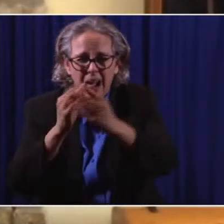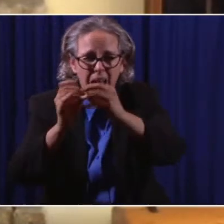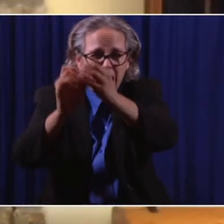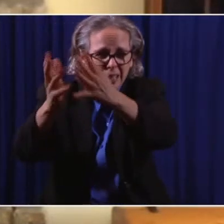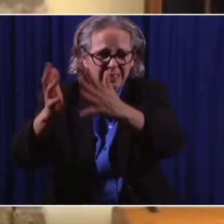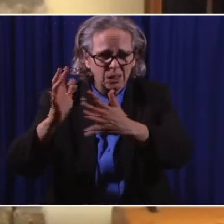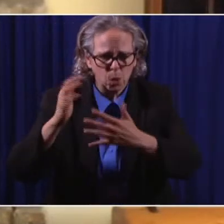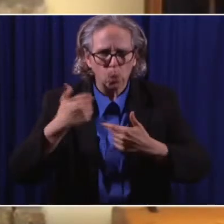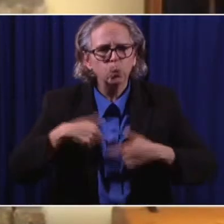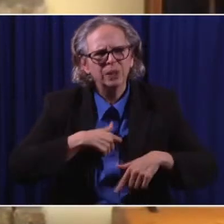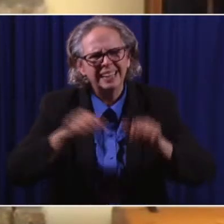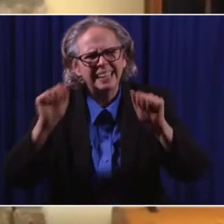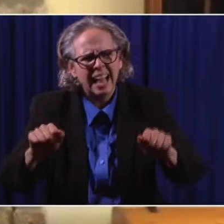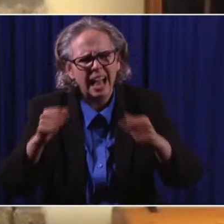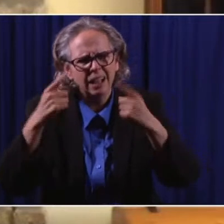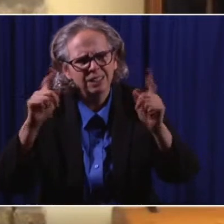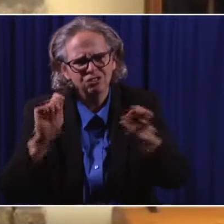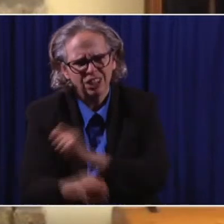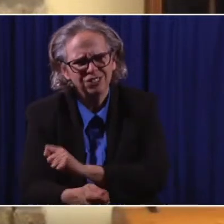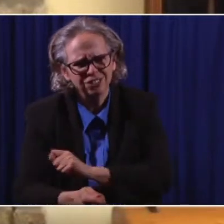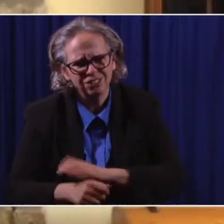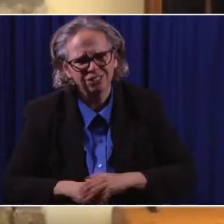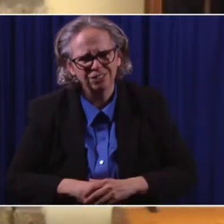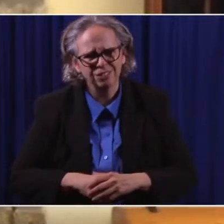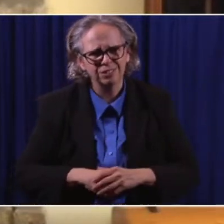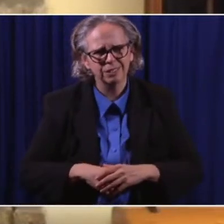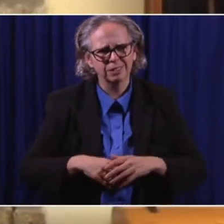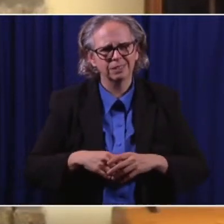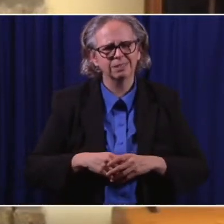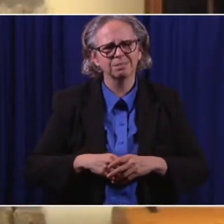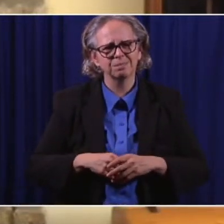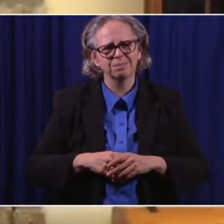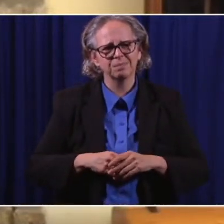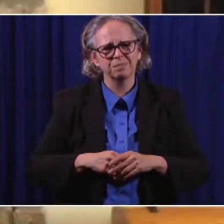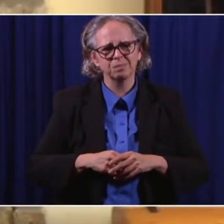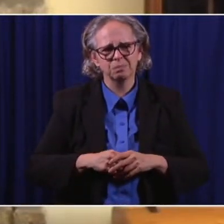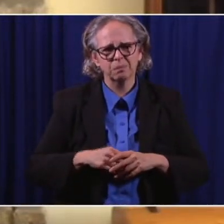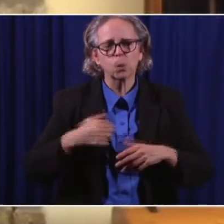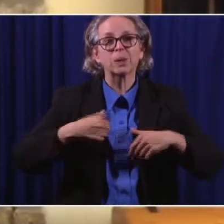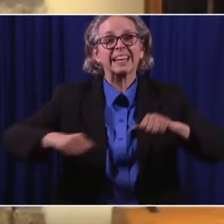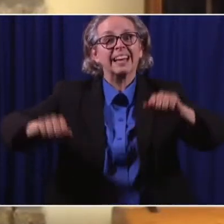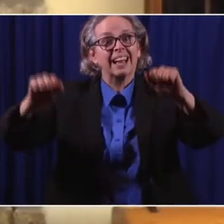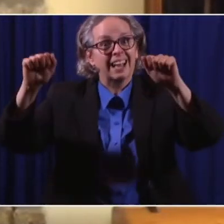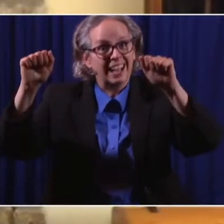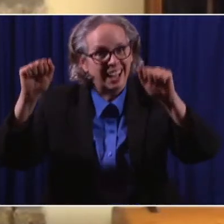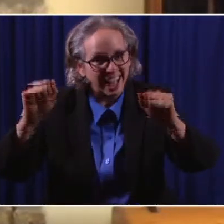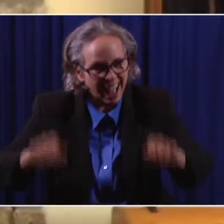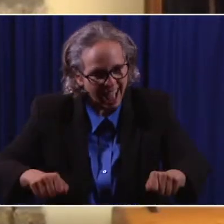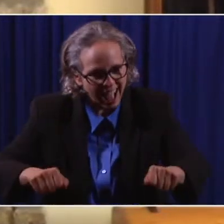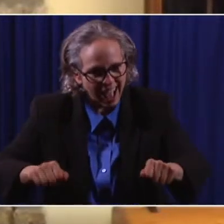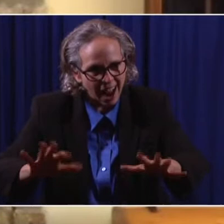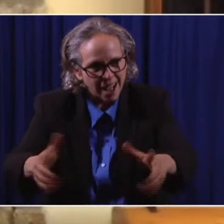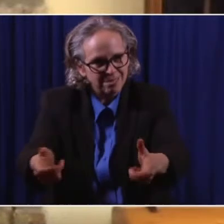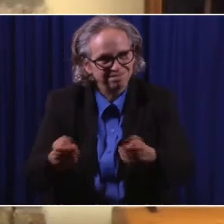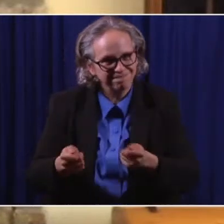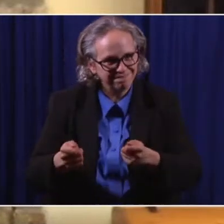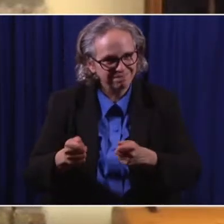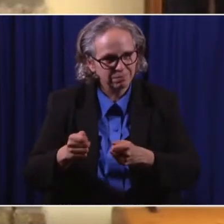And we have it. Not only can Ohioans do it, Ohioans are in the unique position to do